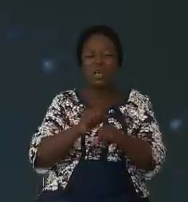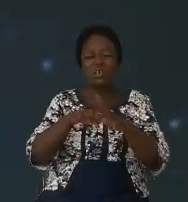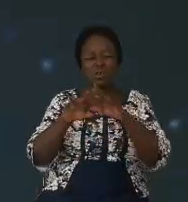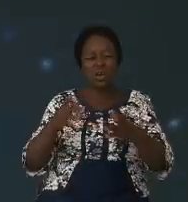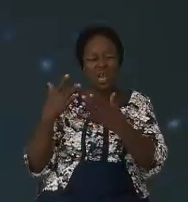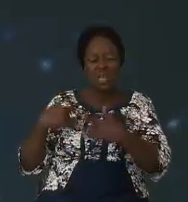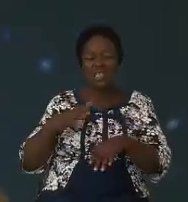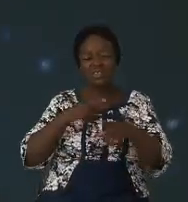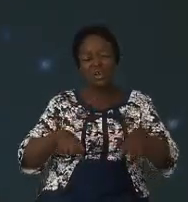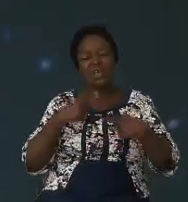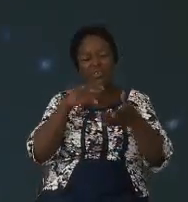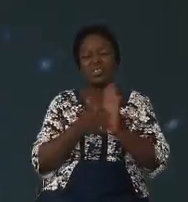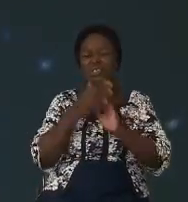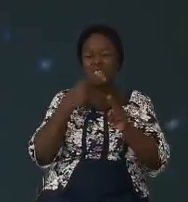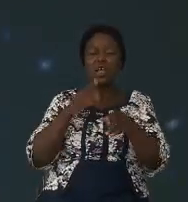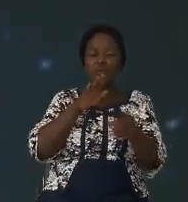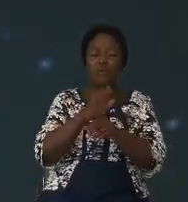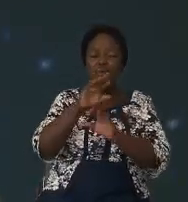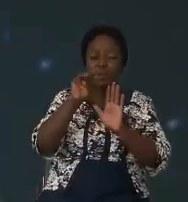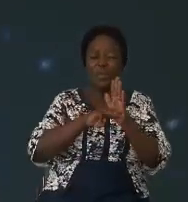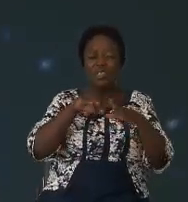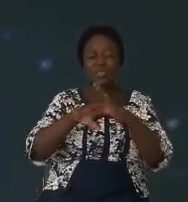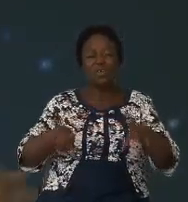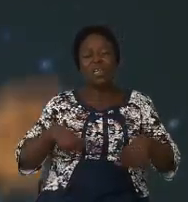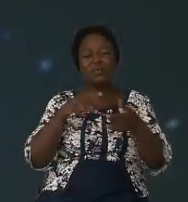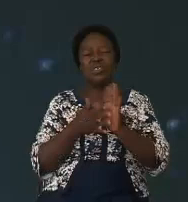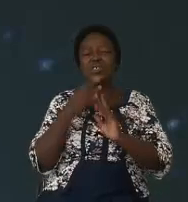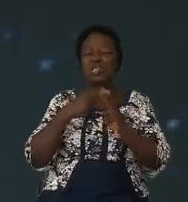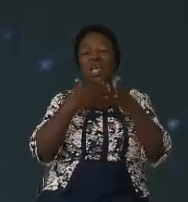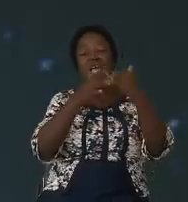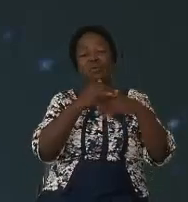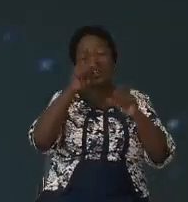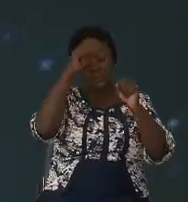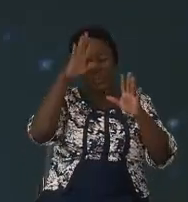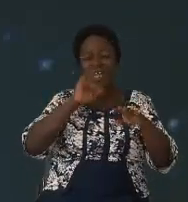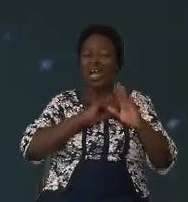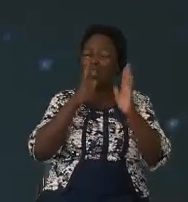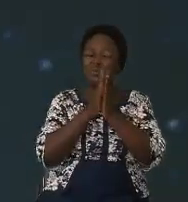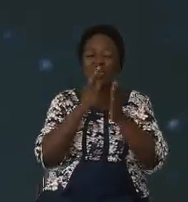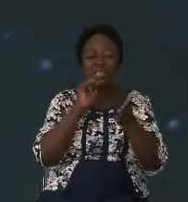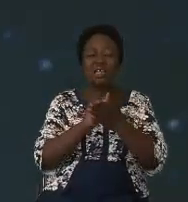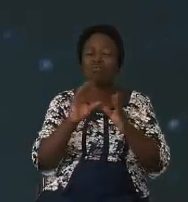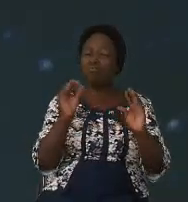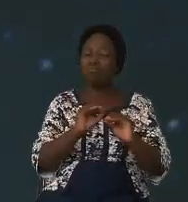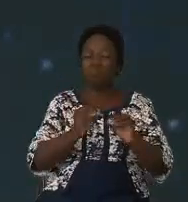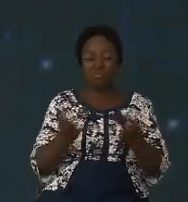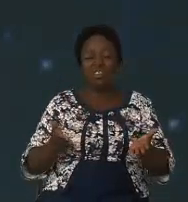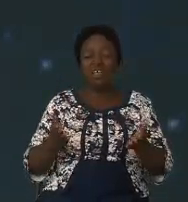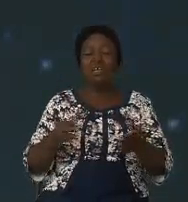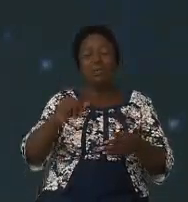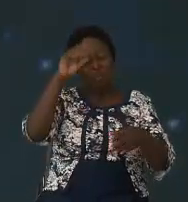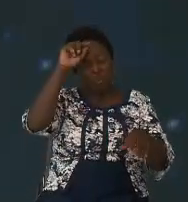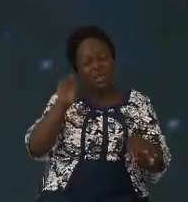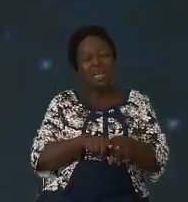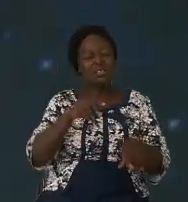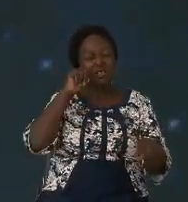heart now, let there be a performance in your life, fulfillment in your life. Heavenly Father,